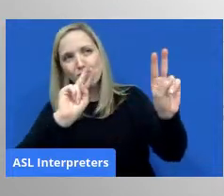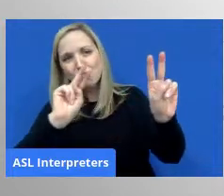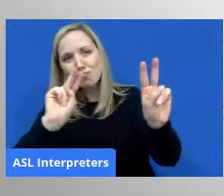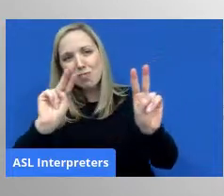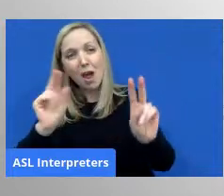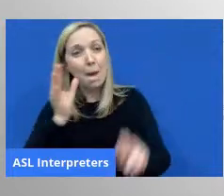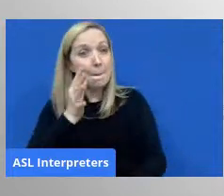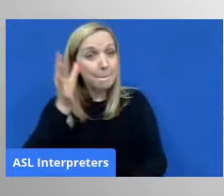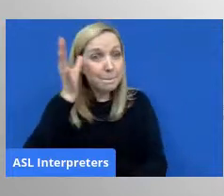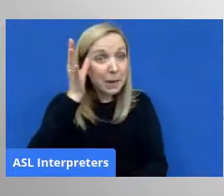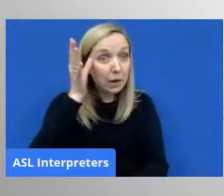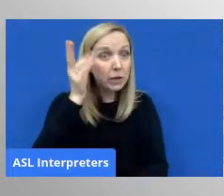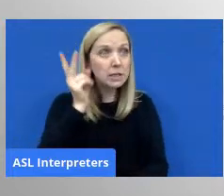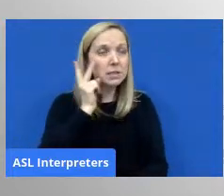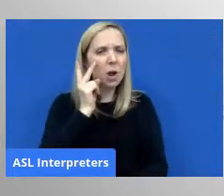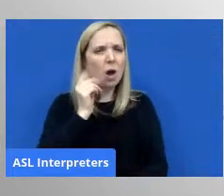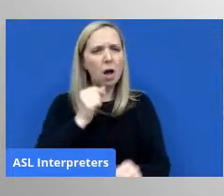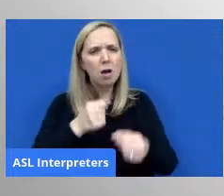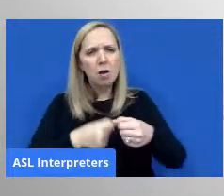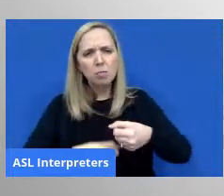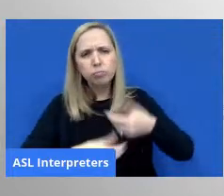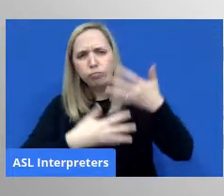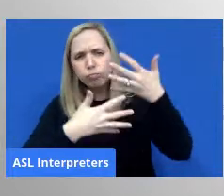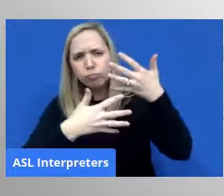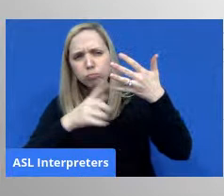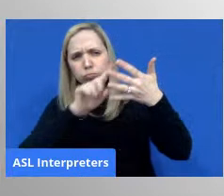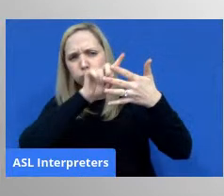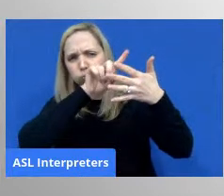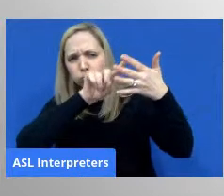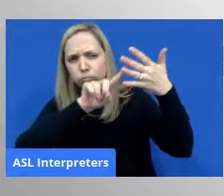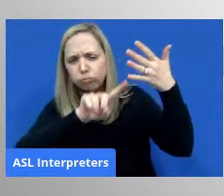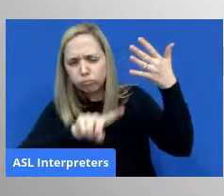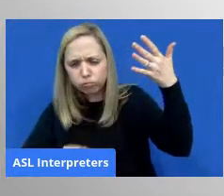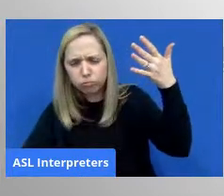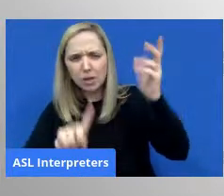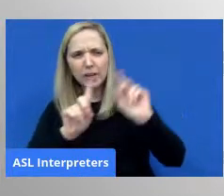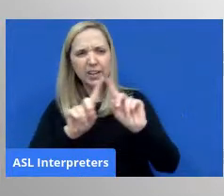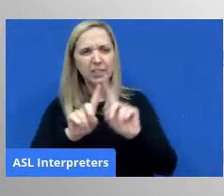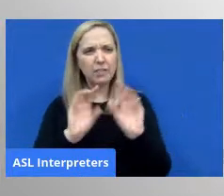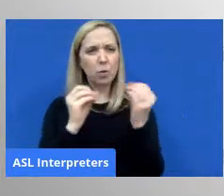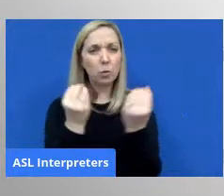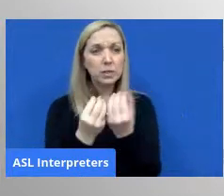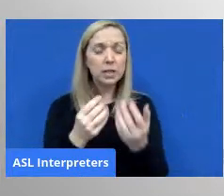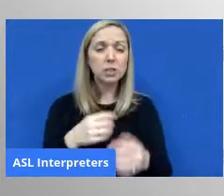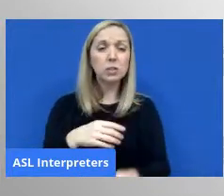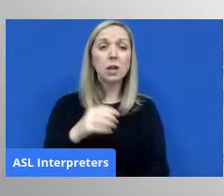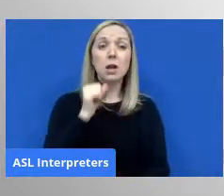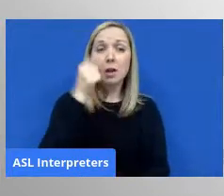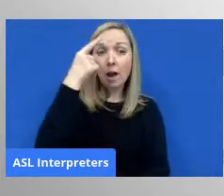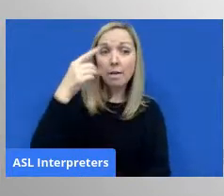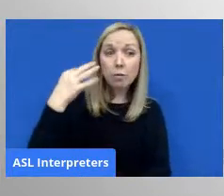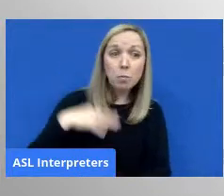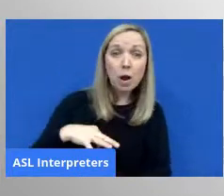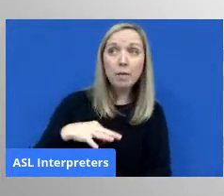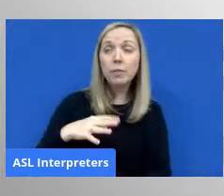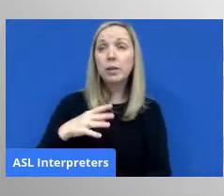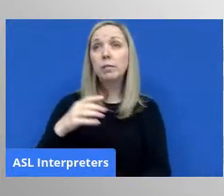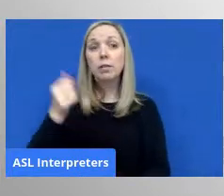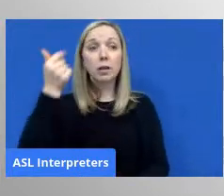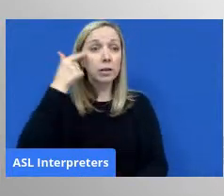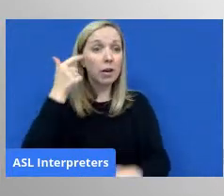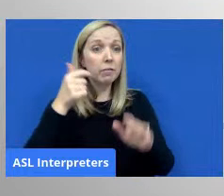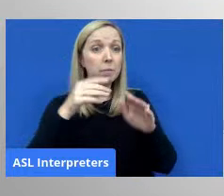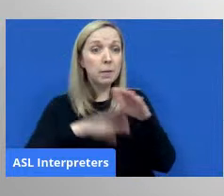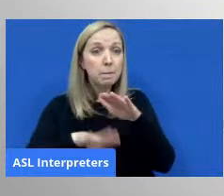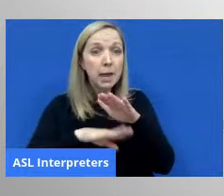out all the different organizations, whether they're nonprofit or whether they're government based, and then links to